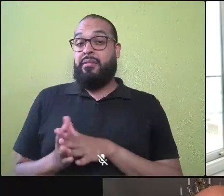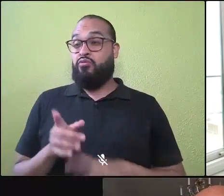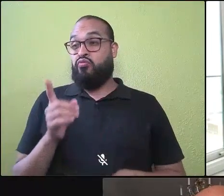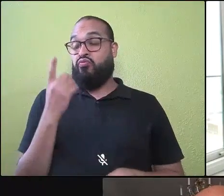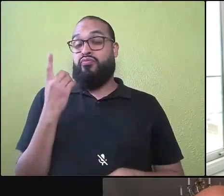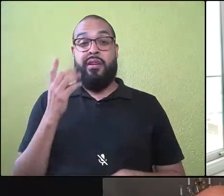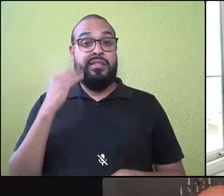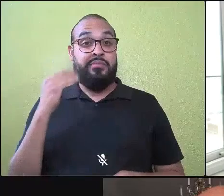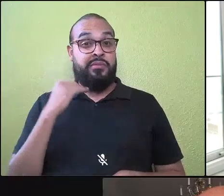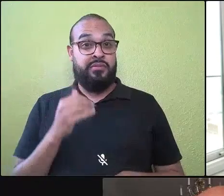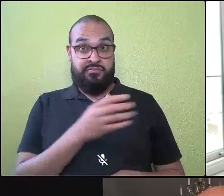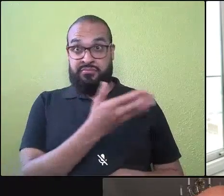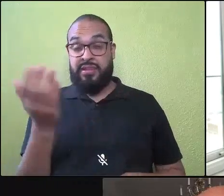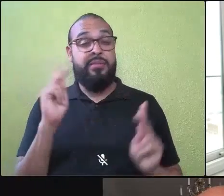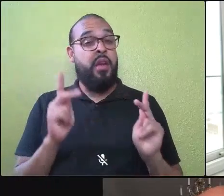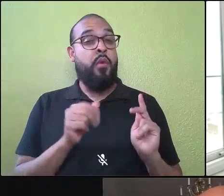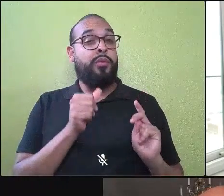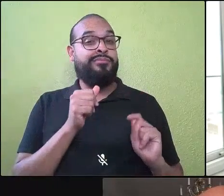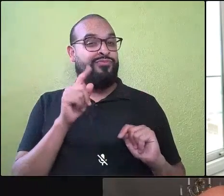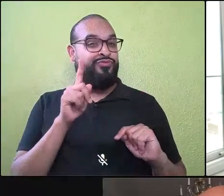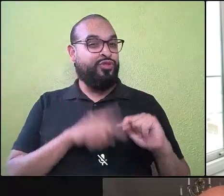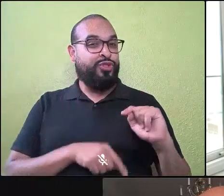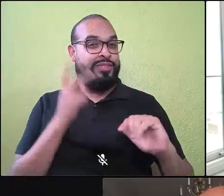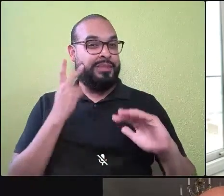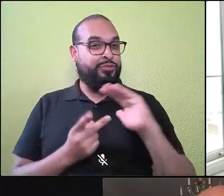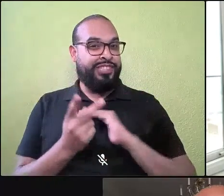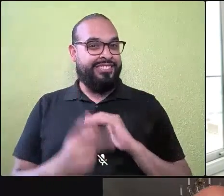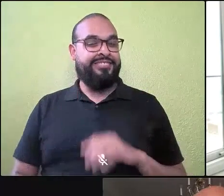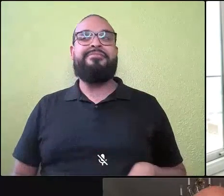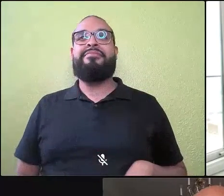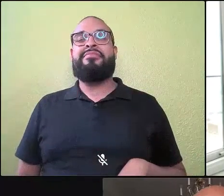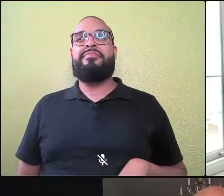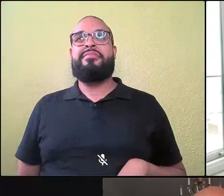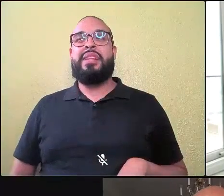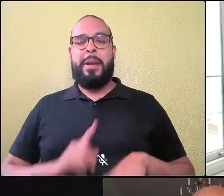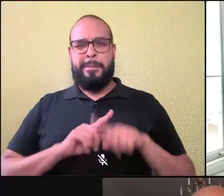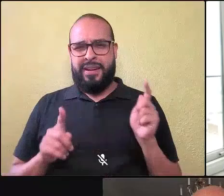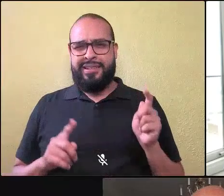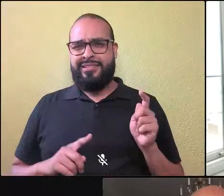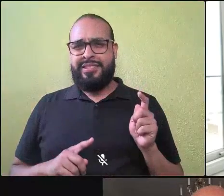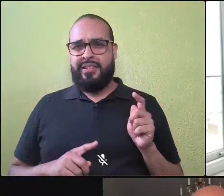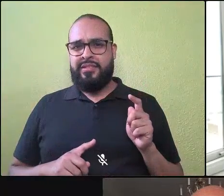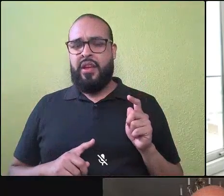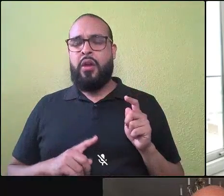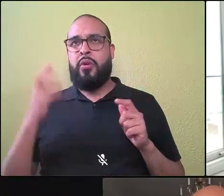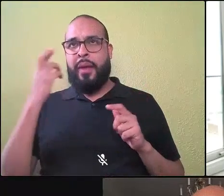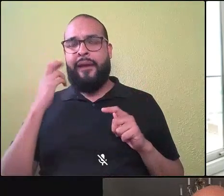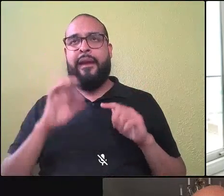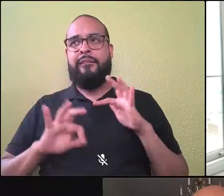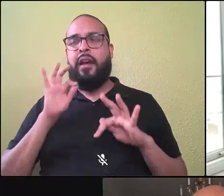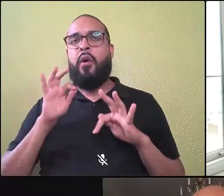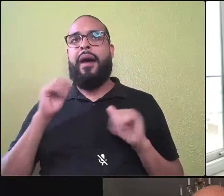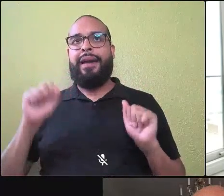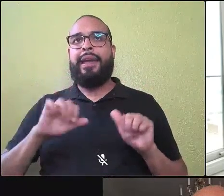a dynamic where you just can't sort of like follow the same cues, follow the same sort of things that you could do to sort of like help people along. And so for